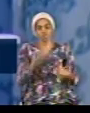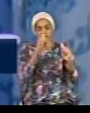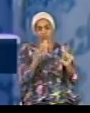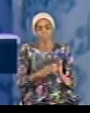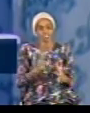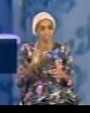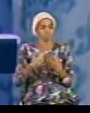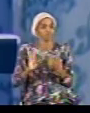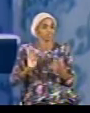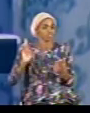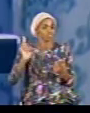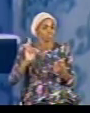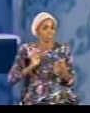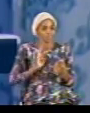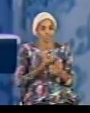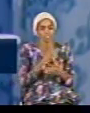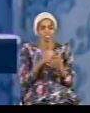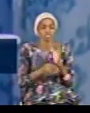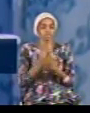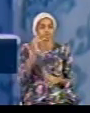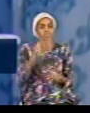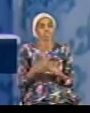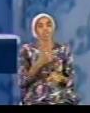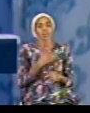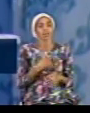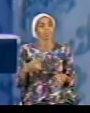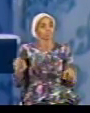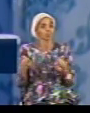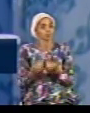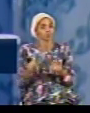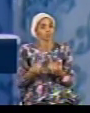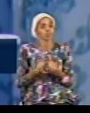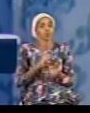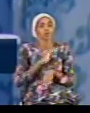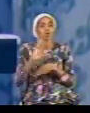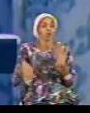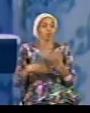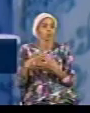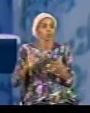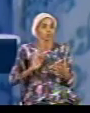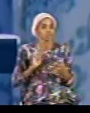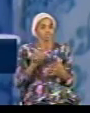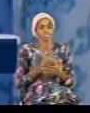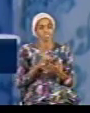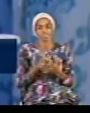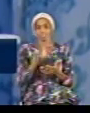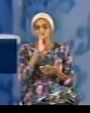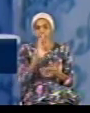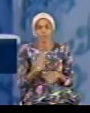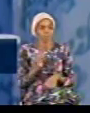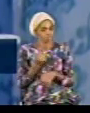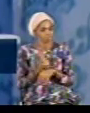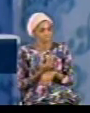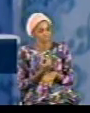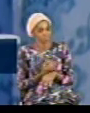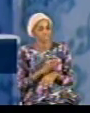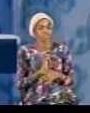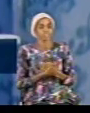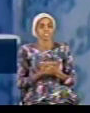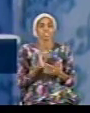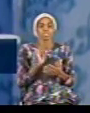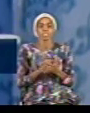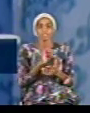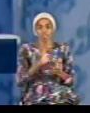Don't forget. And also, all of us who are at council, one convert or the other this evening,